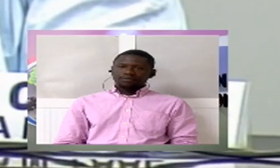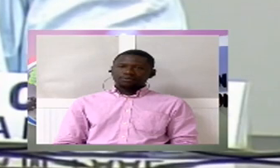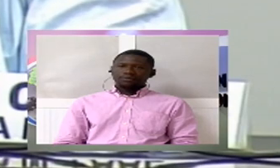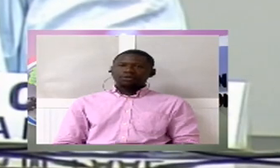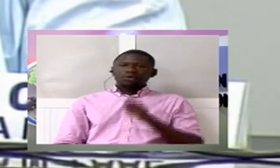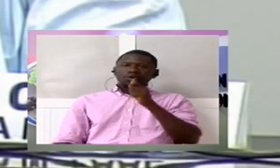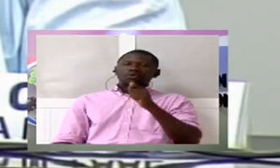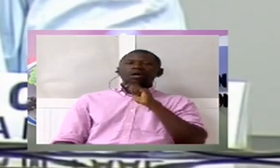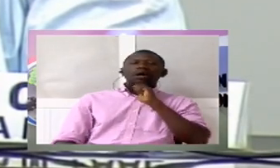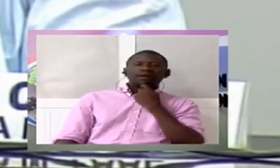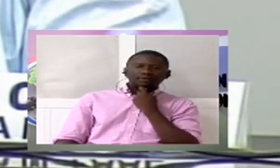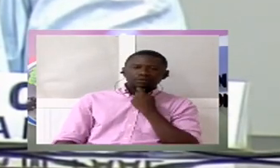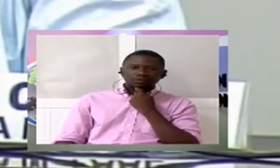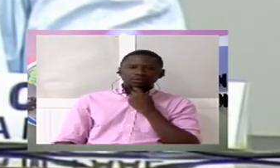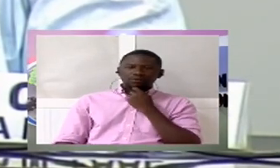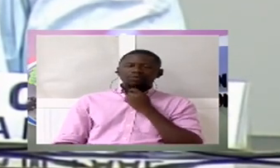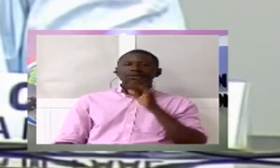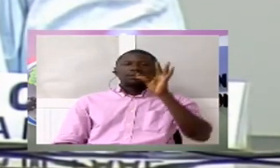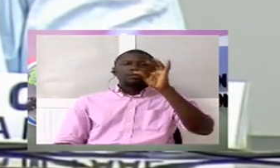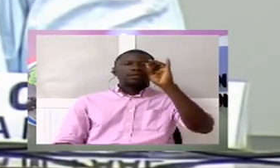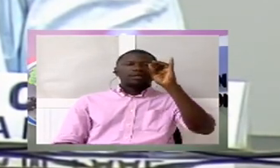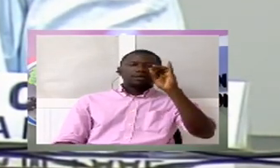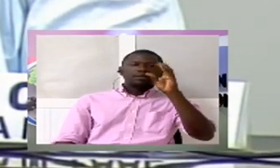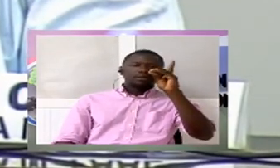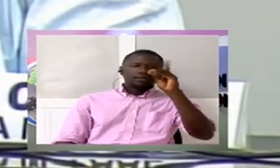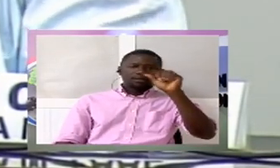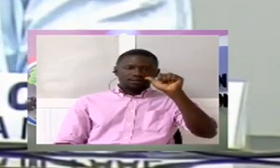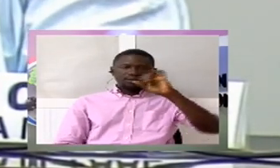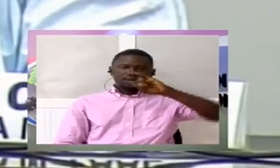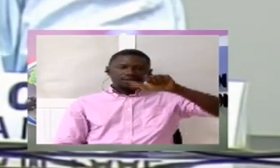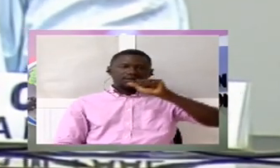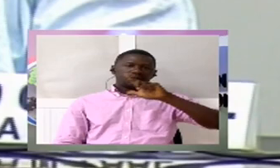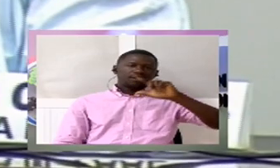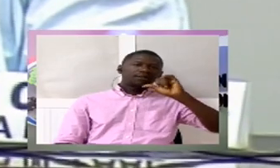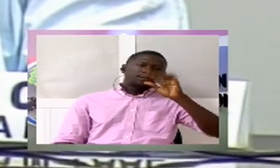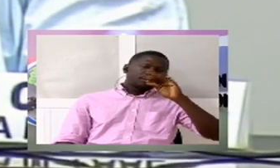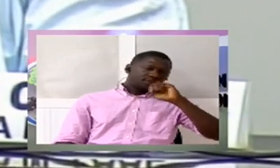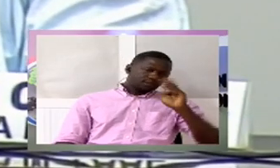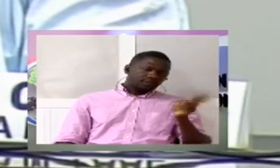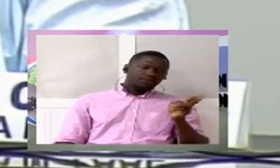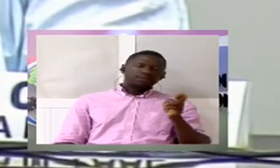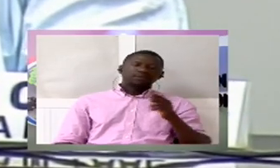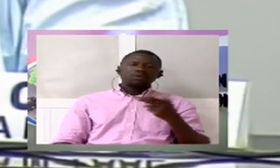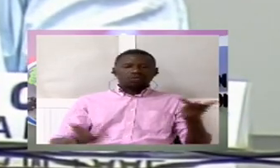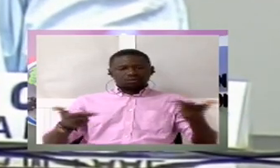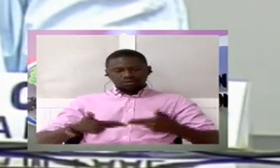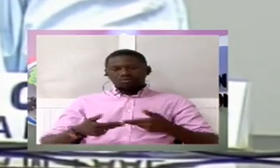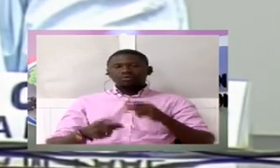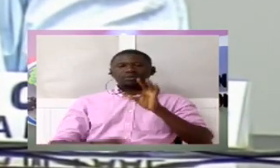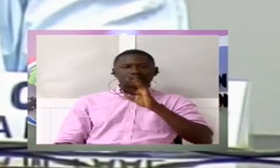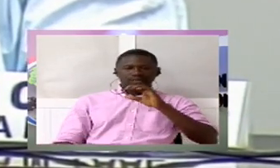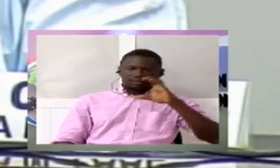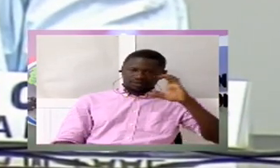Good afternoon, Tida Jaite. Welcome to the TRRC. Council ko itinyang Tida Jaite ibe bismillah ndila